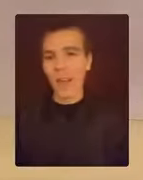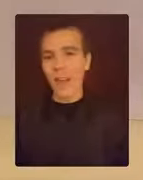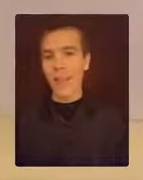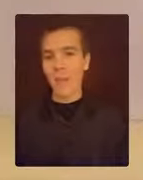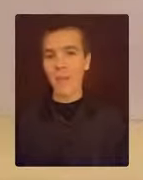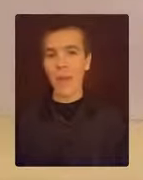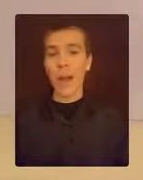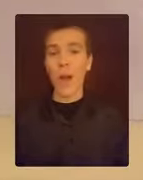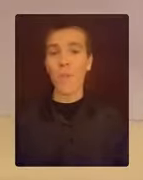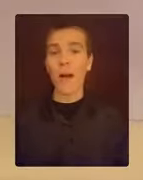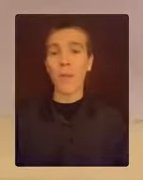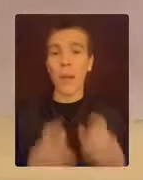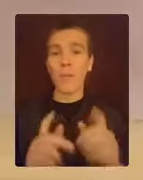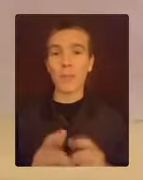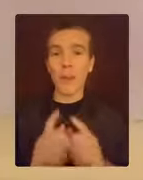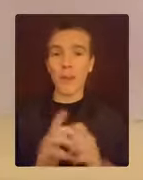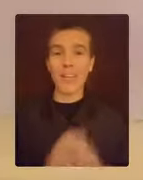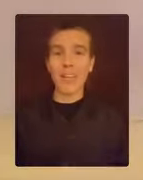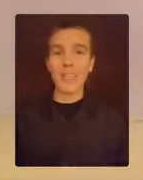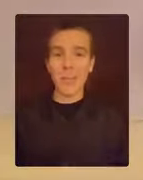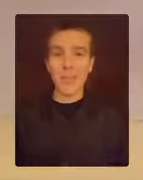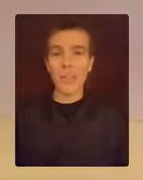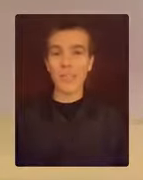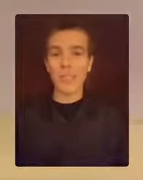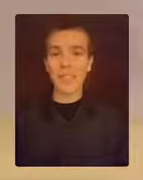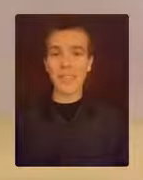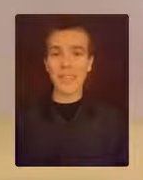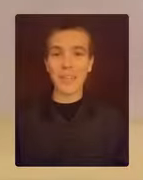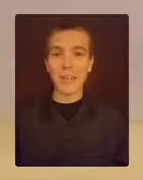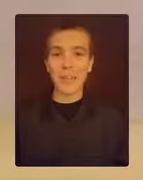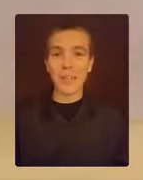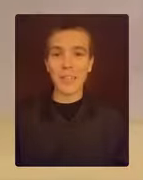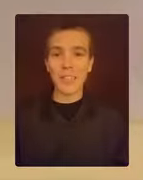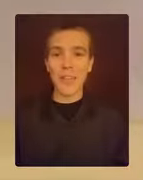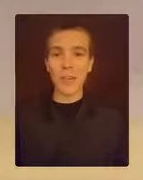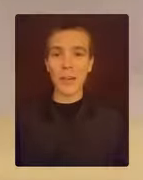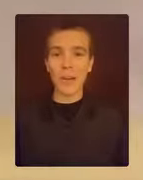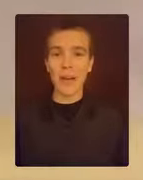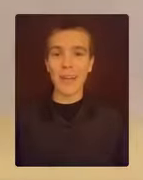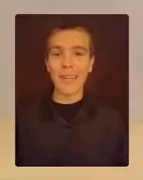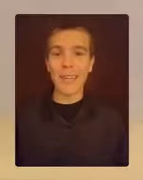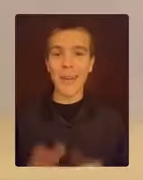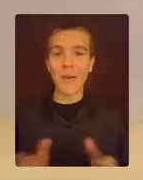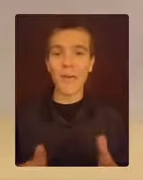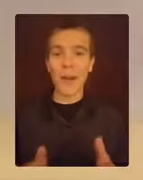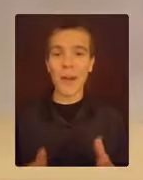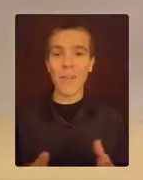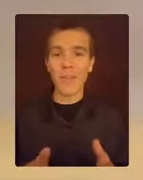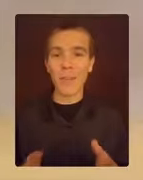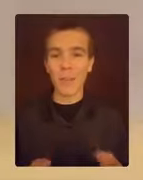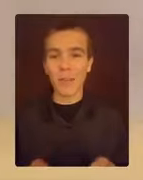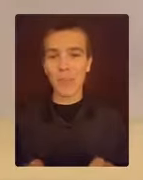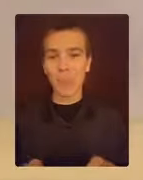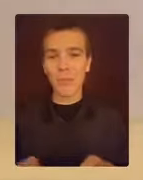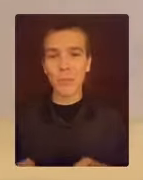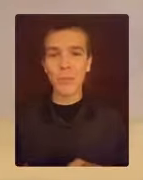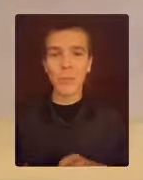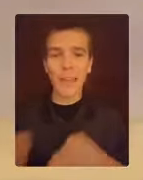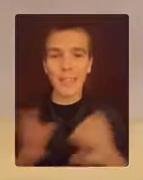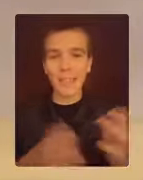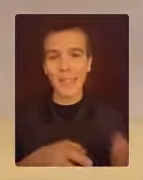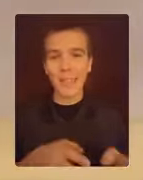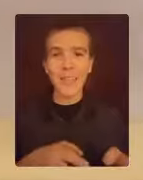day. That'll be great. Oh, by the way, Miss Mary, that's something else I needed to, I was going to let you know. I now have the ability to